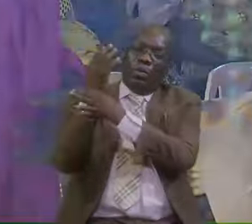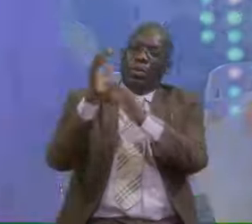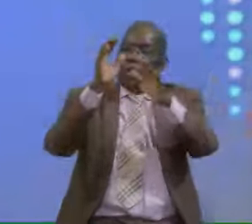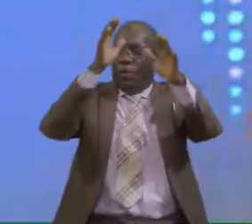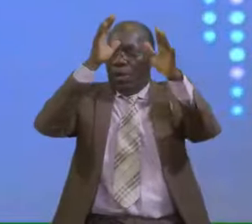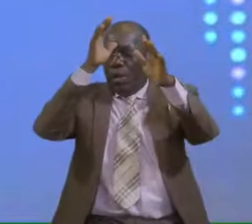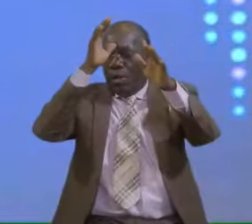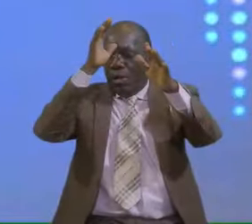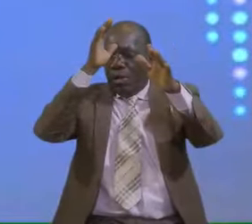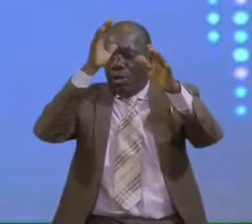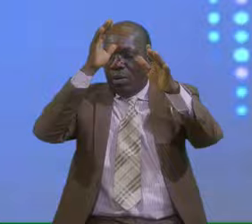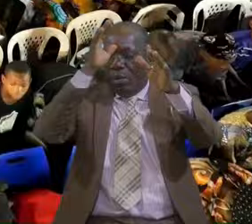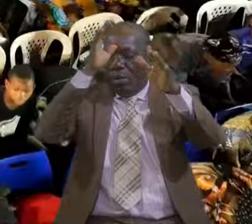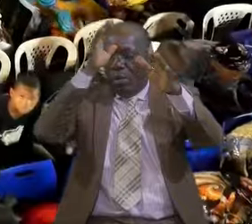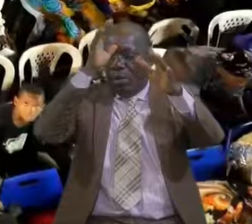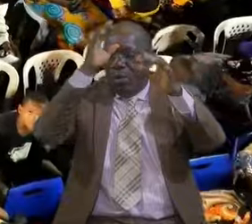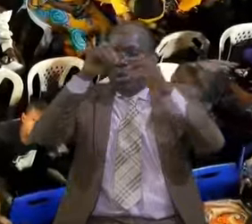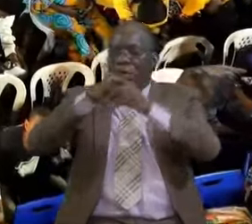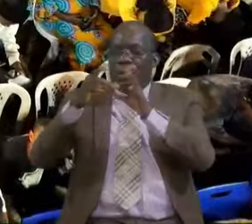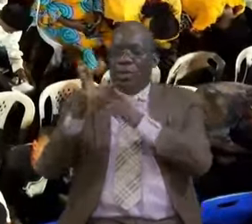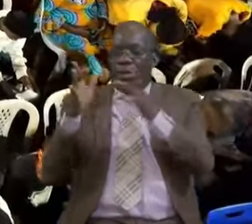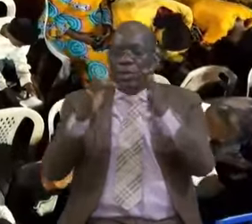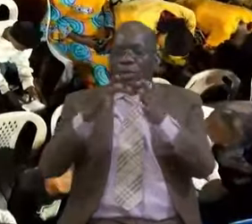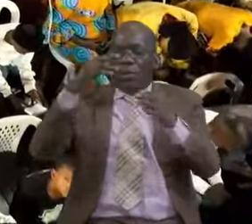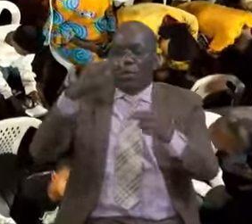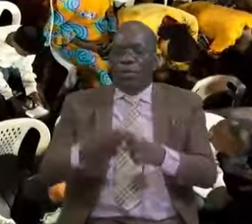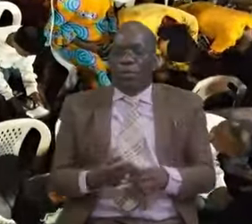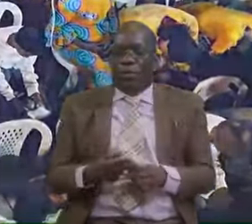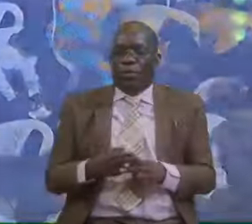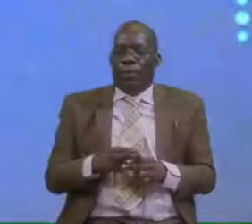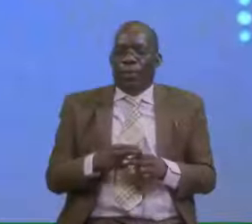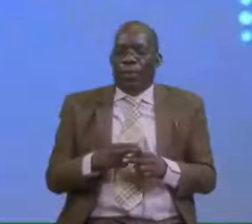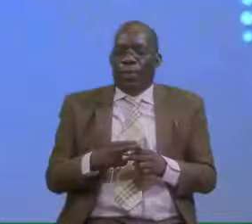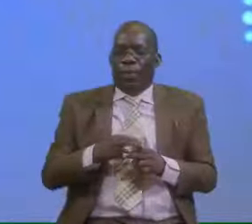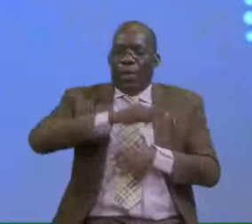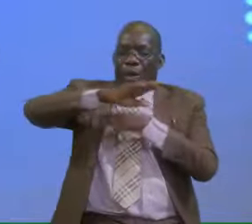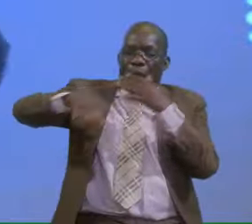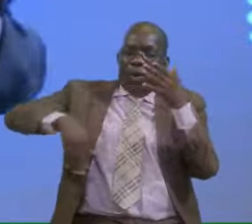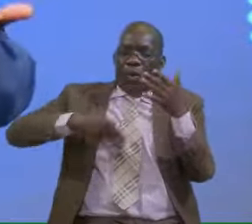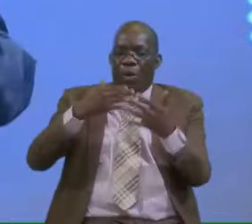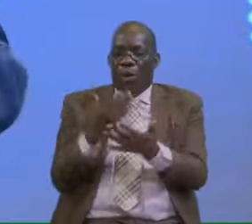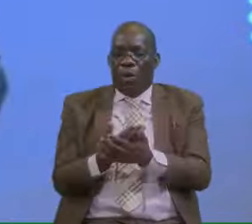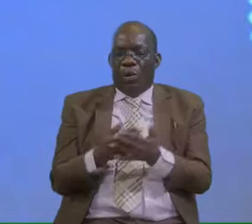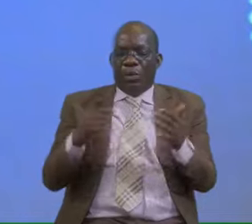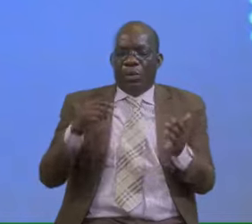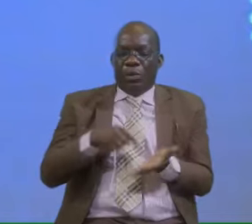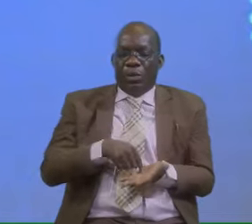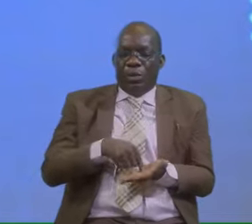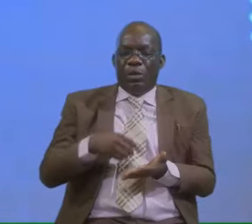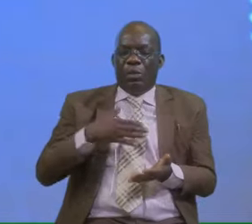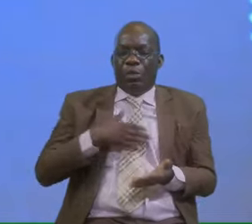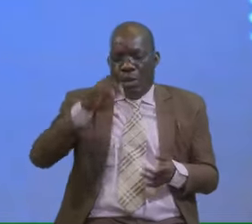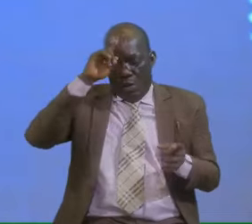in Jesus' name, all these, my brothers and sisters,